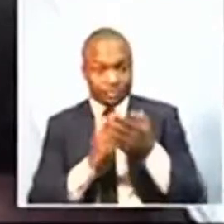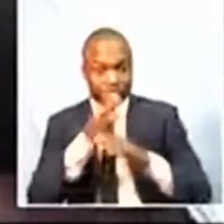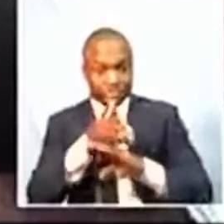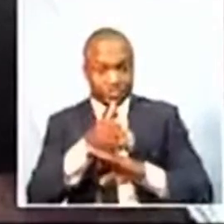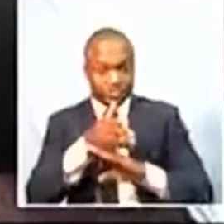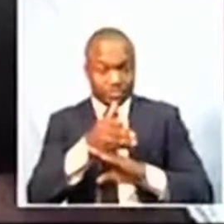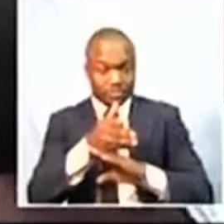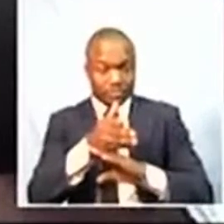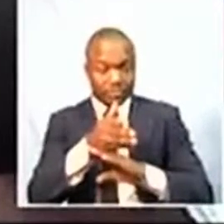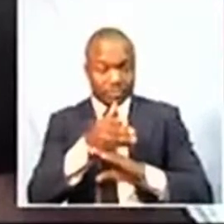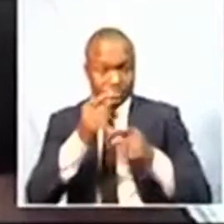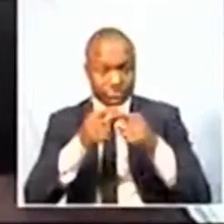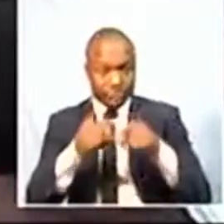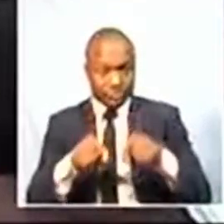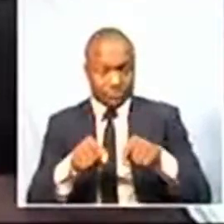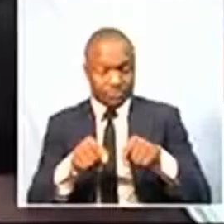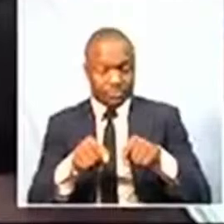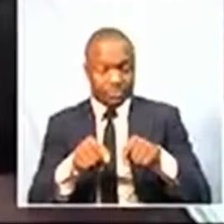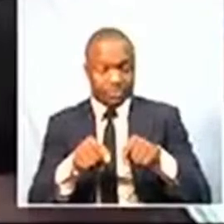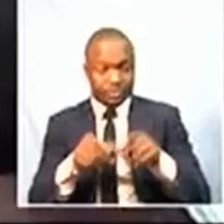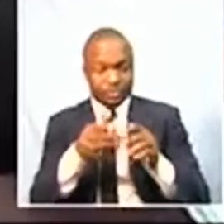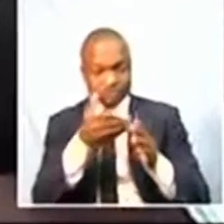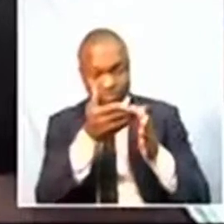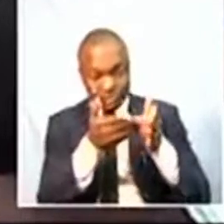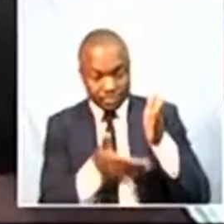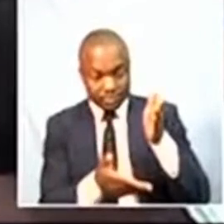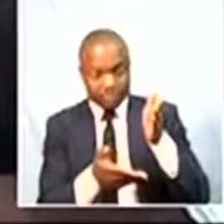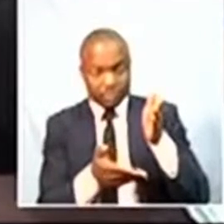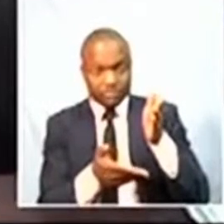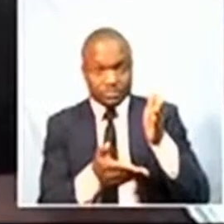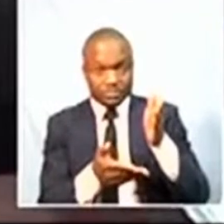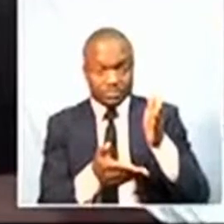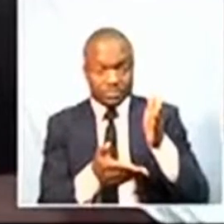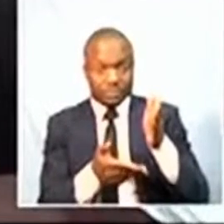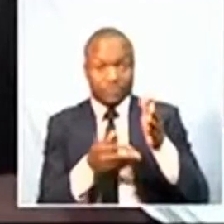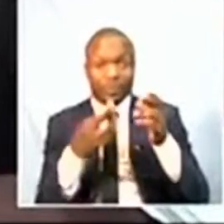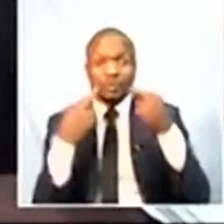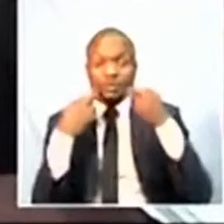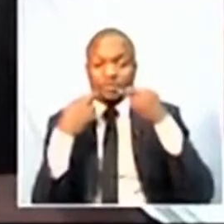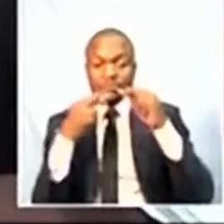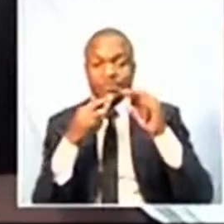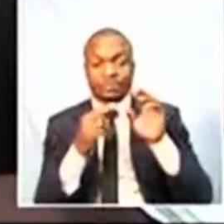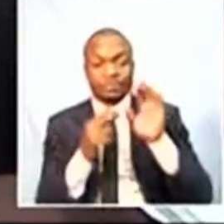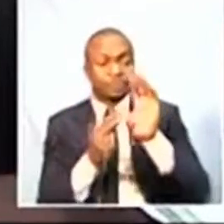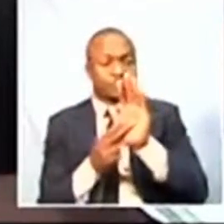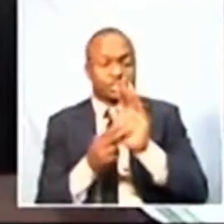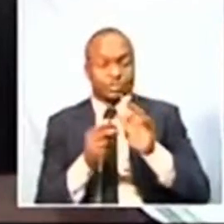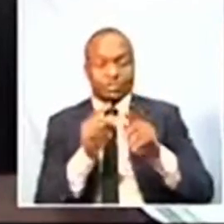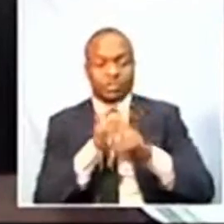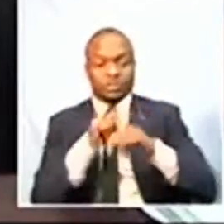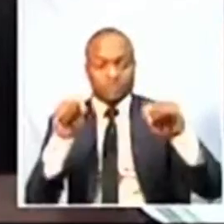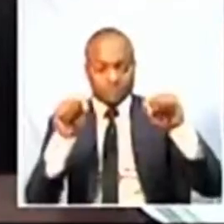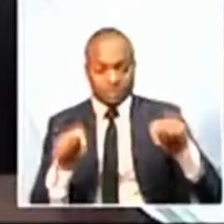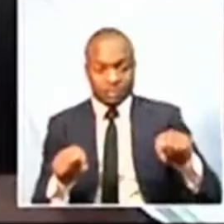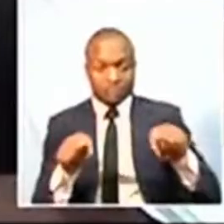undertaken, which are, and the results are as shown in the table below. I request that these